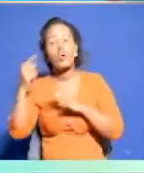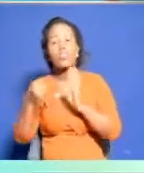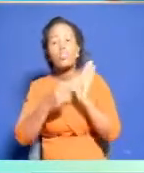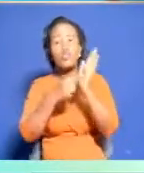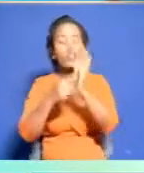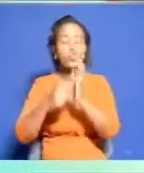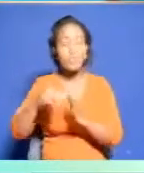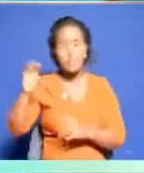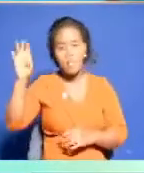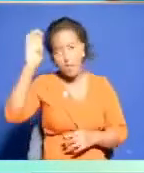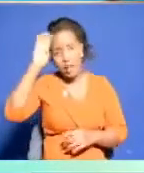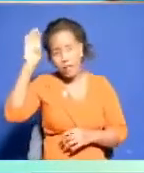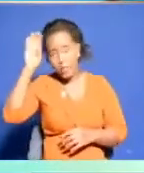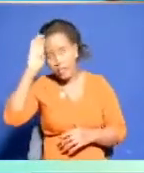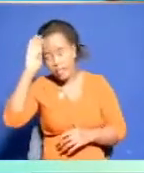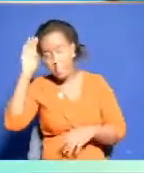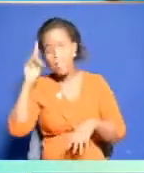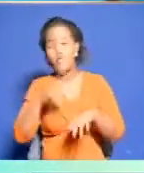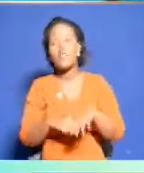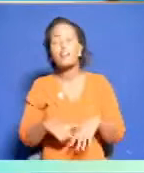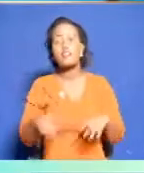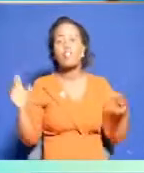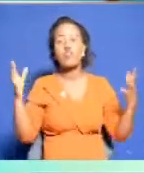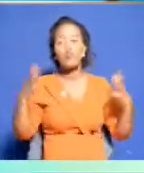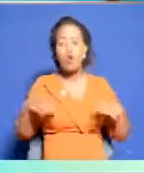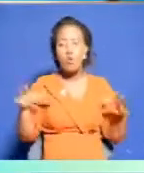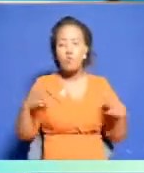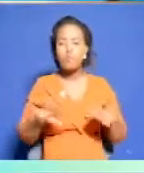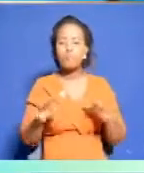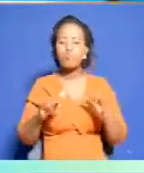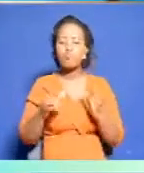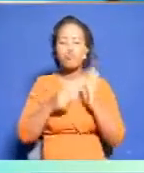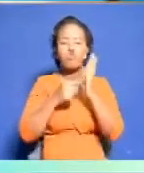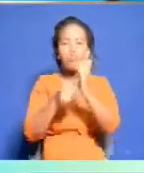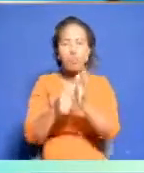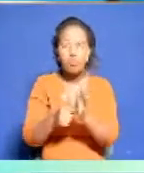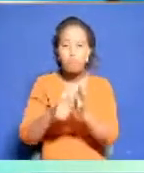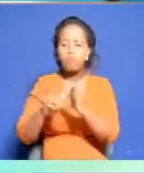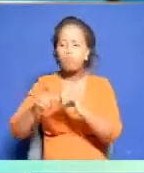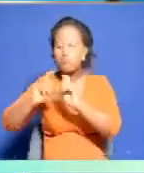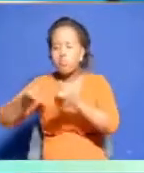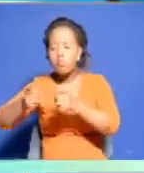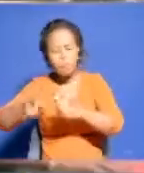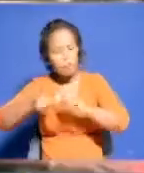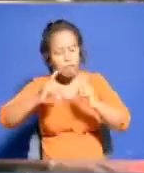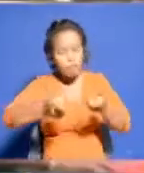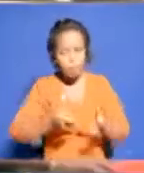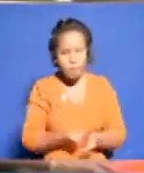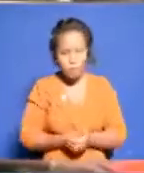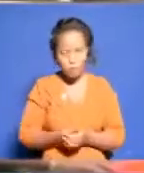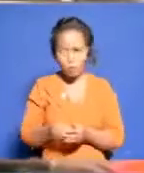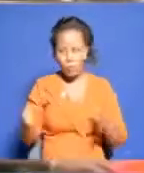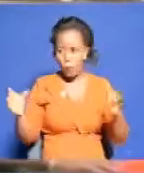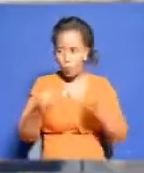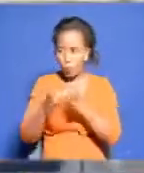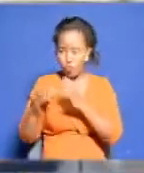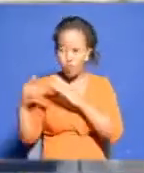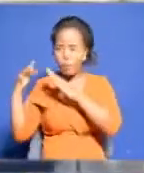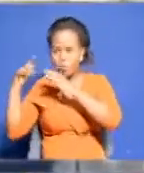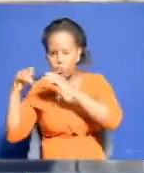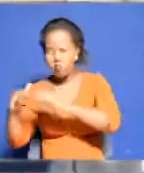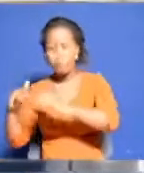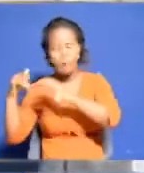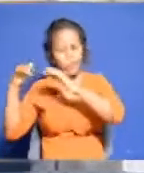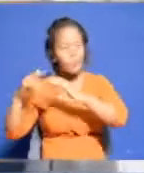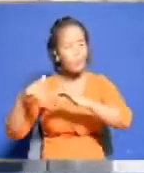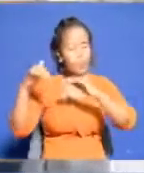breeds paraded where owners of well taken care of dogs were awarded. The pet owners arrived from different parts of the country